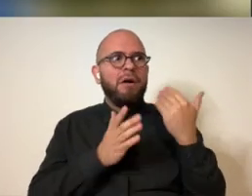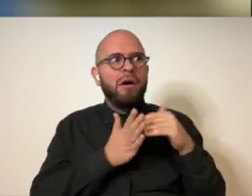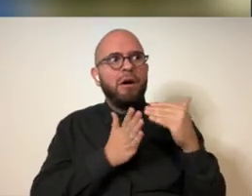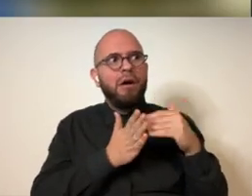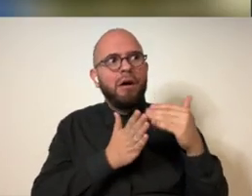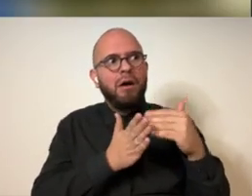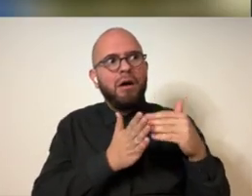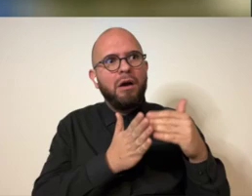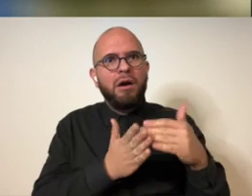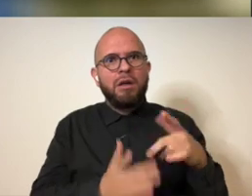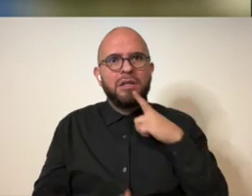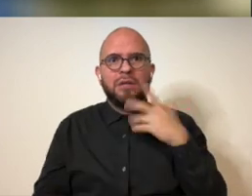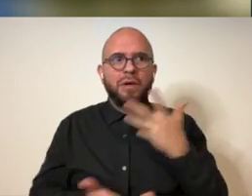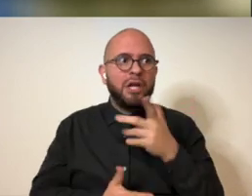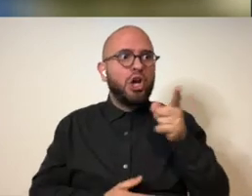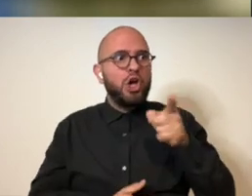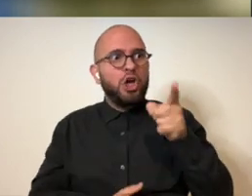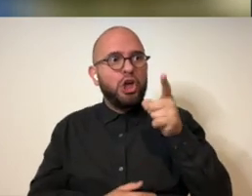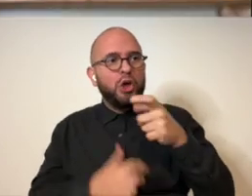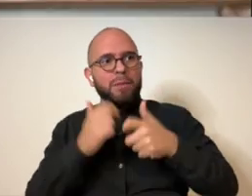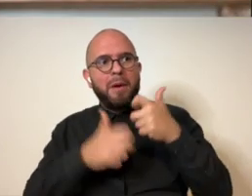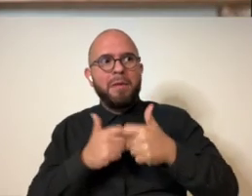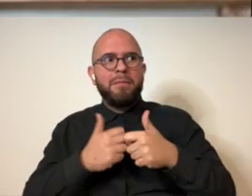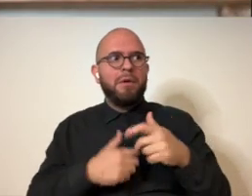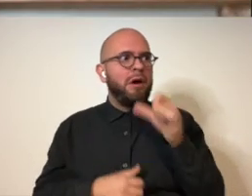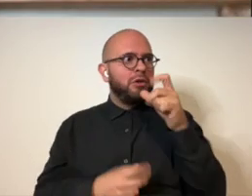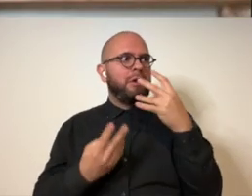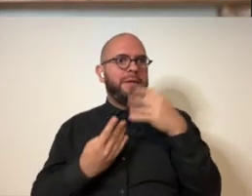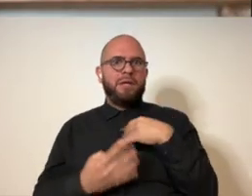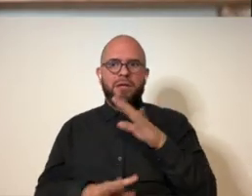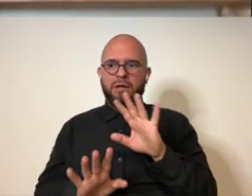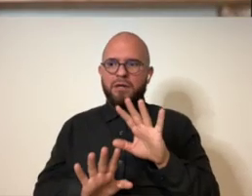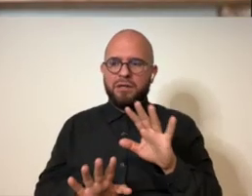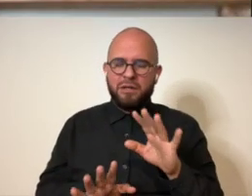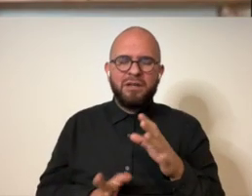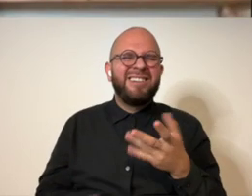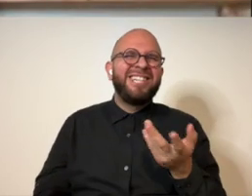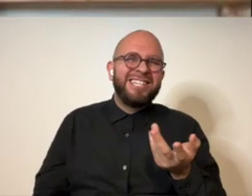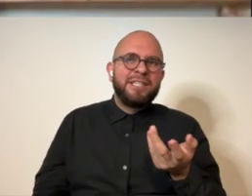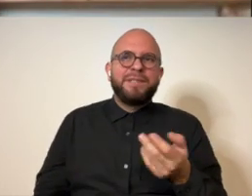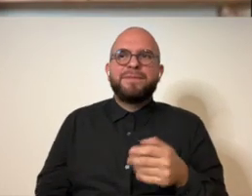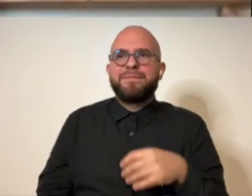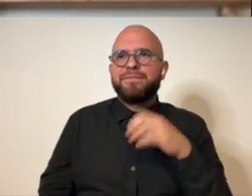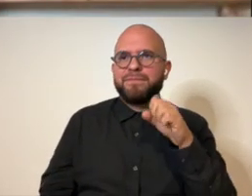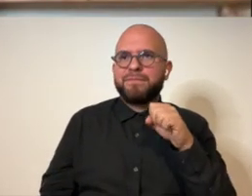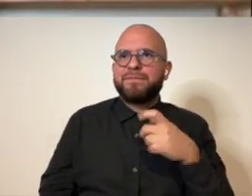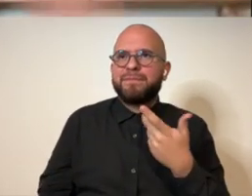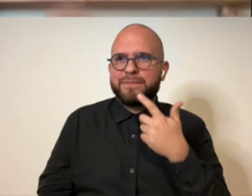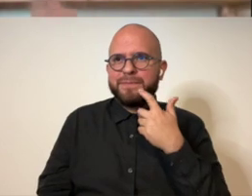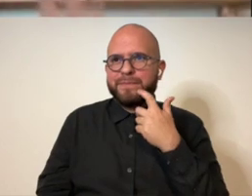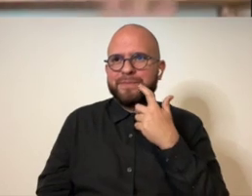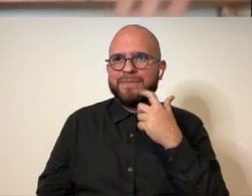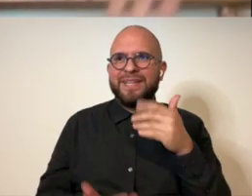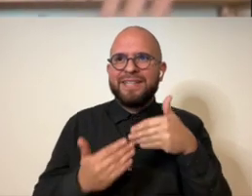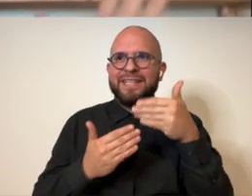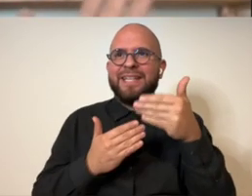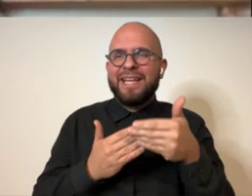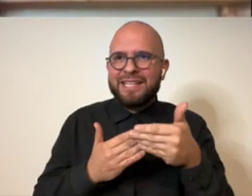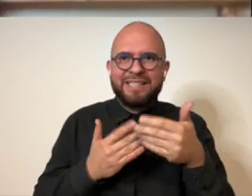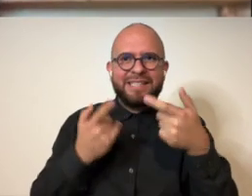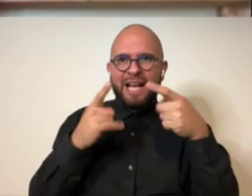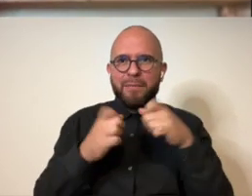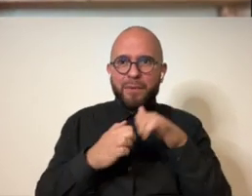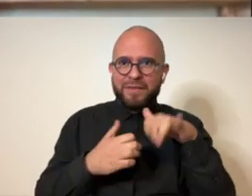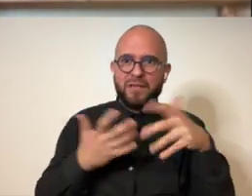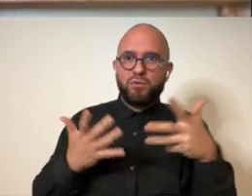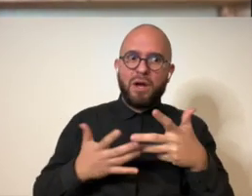when you're doing nothing but that, it is a lot more, no, you're the problem. You, no, don't look at me.